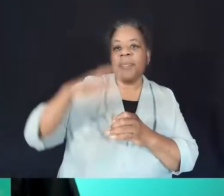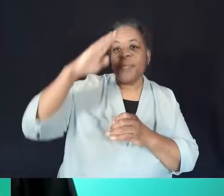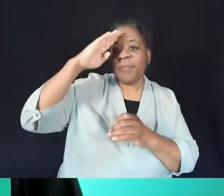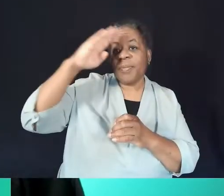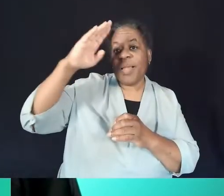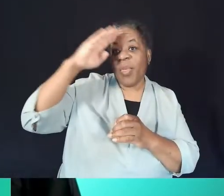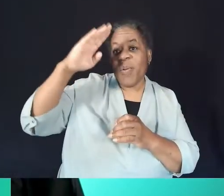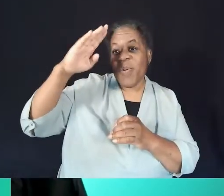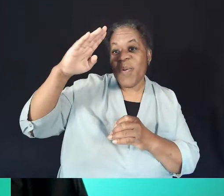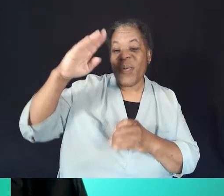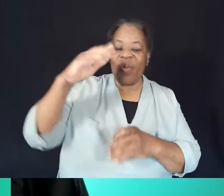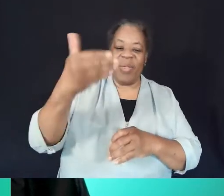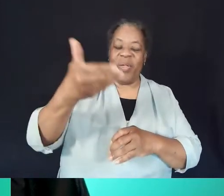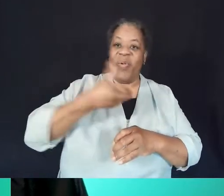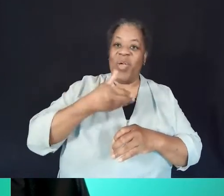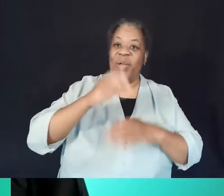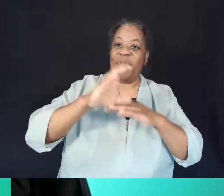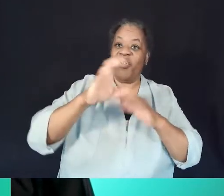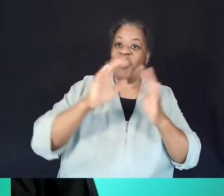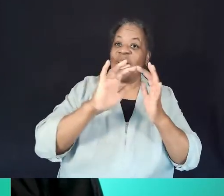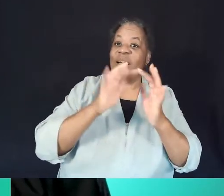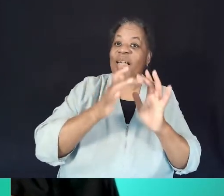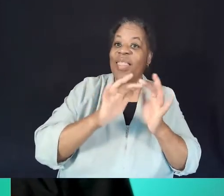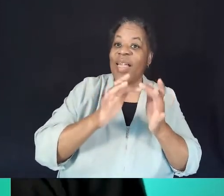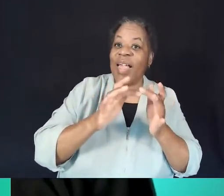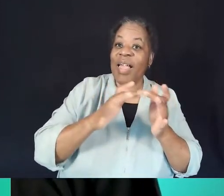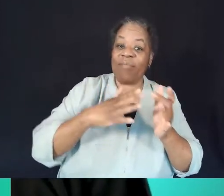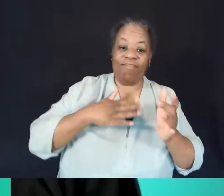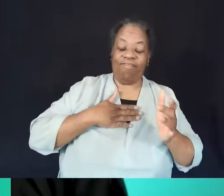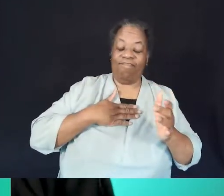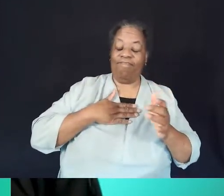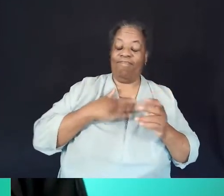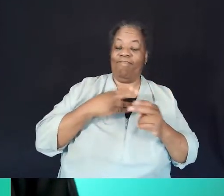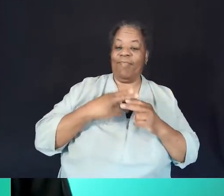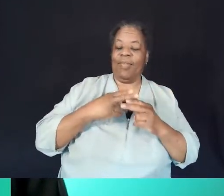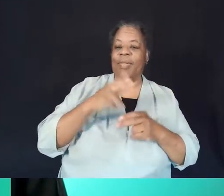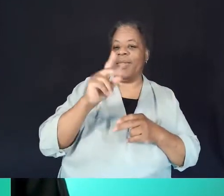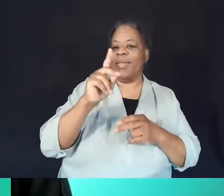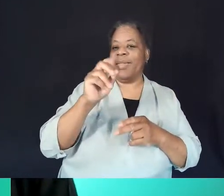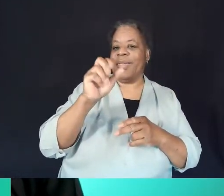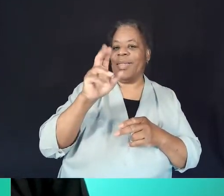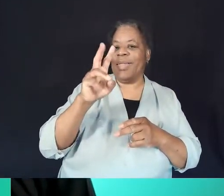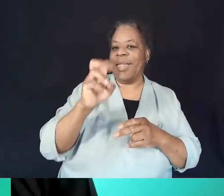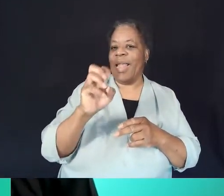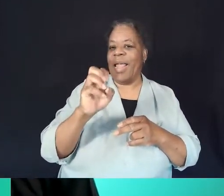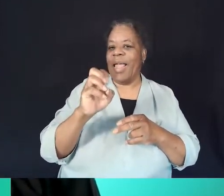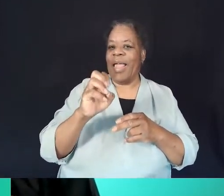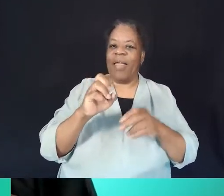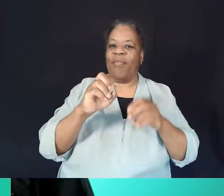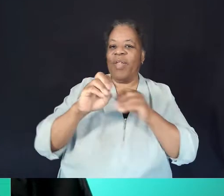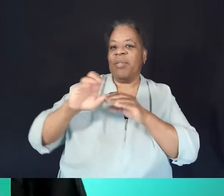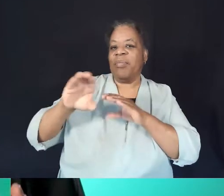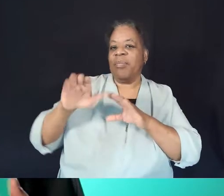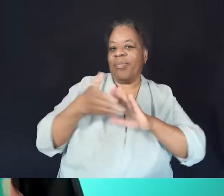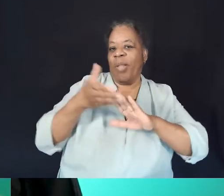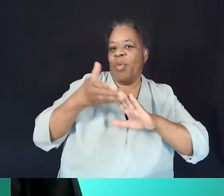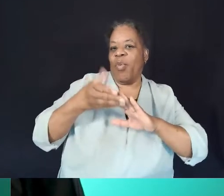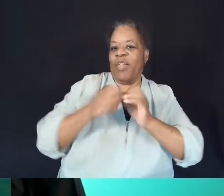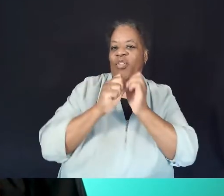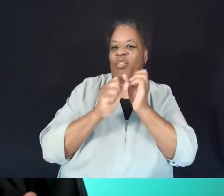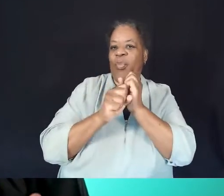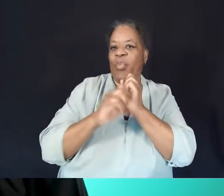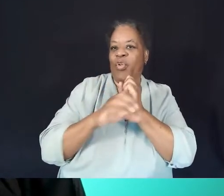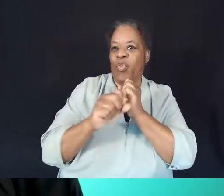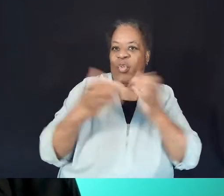Hello, welcome to Church Online. I'm Dave, operations producer on our digital team here at Grace Chapel. I work with our team creating